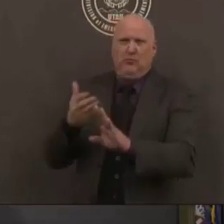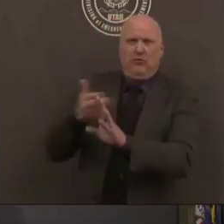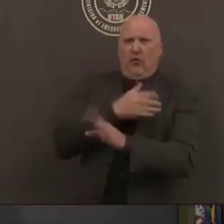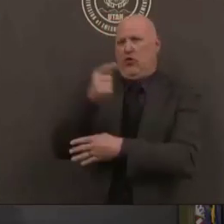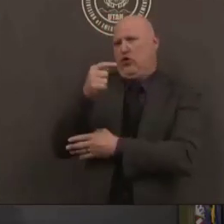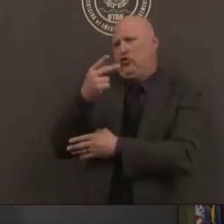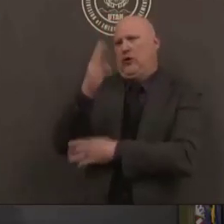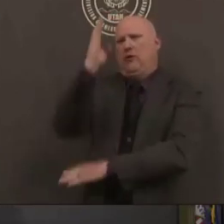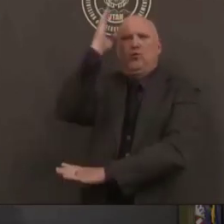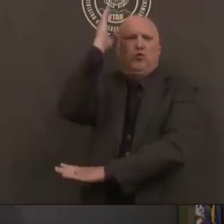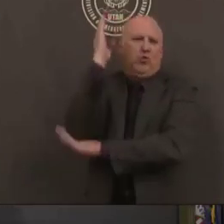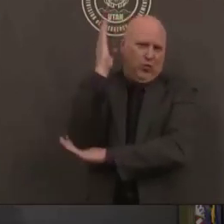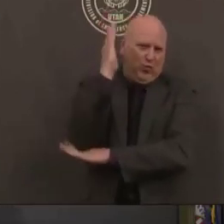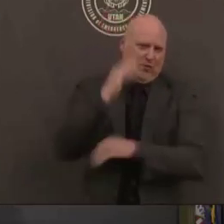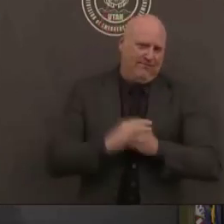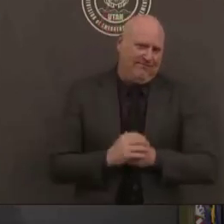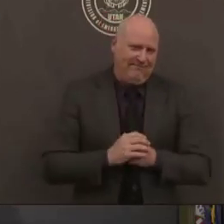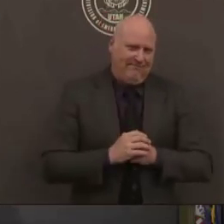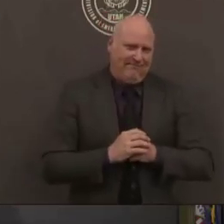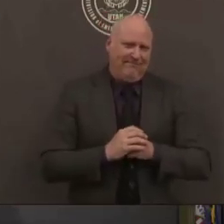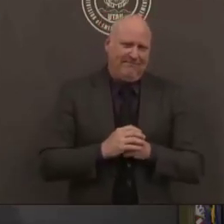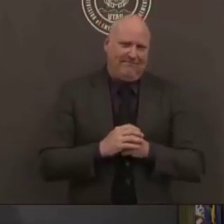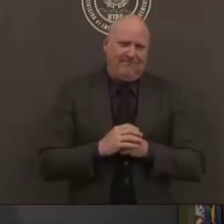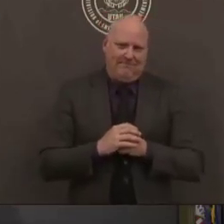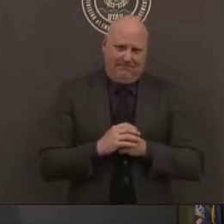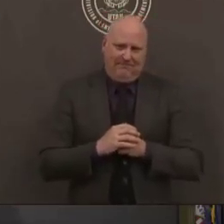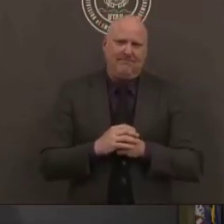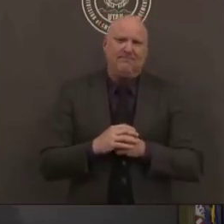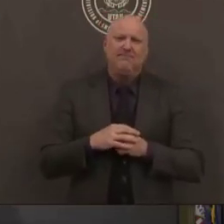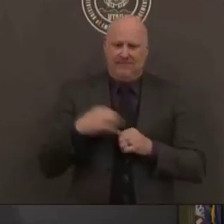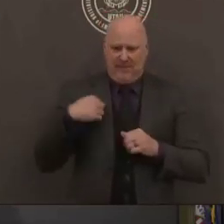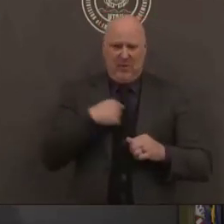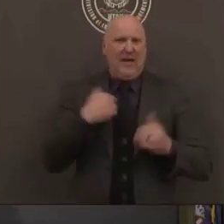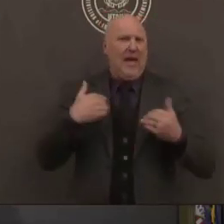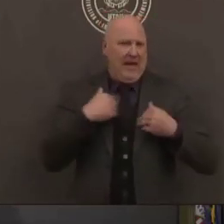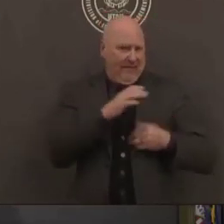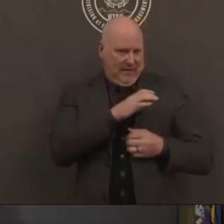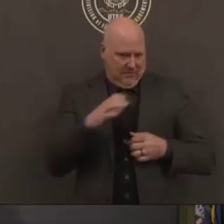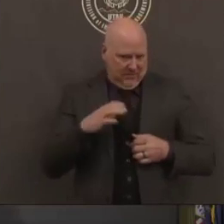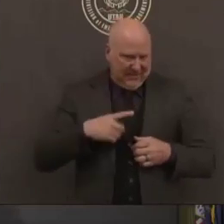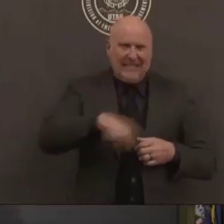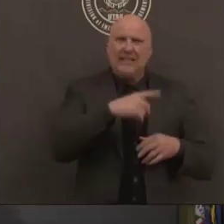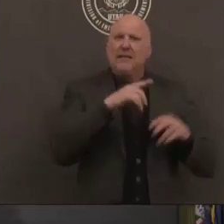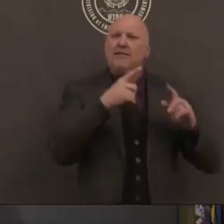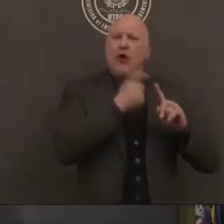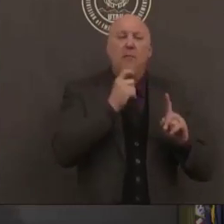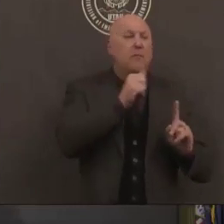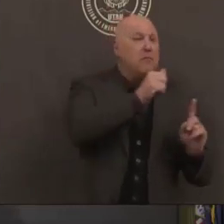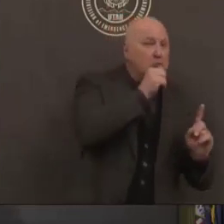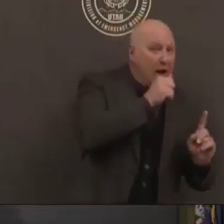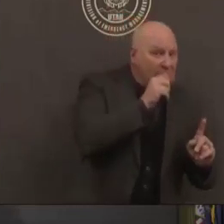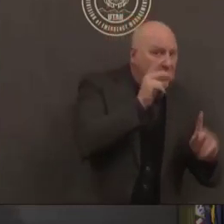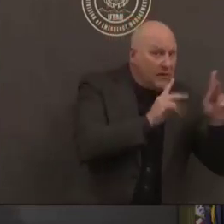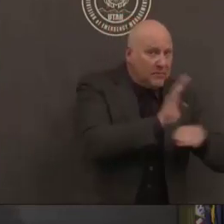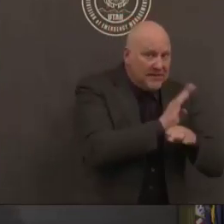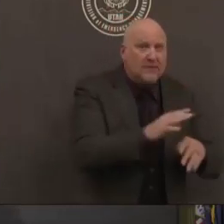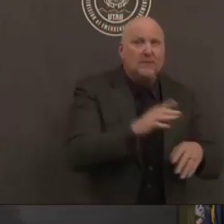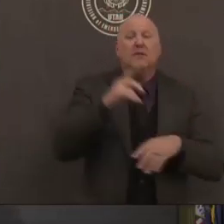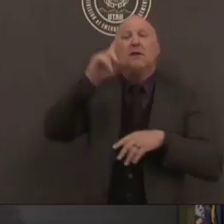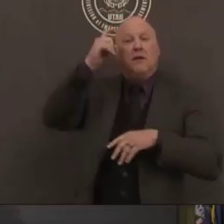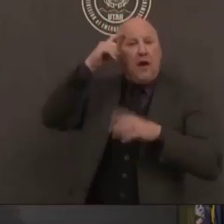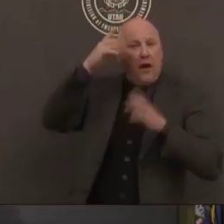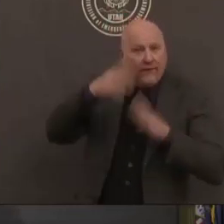and volunteers from the private sector will once again power through these applications like the Incredible Hulk to get